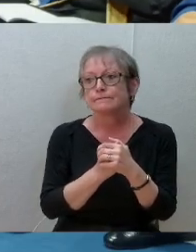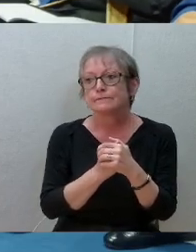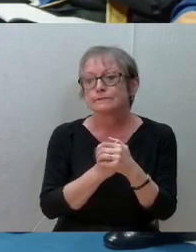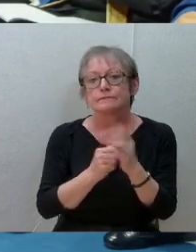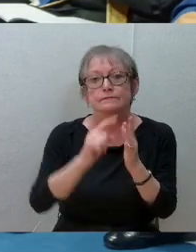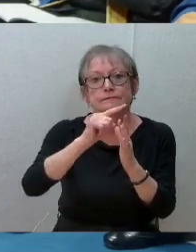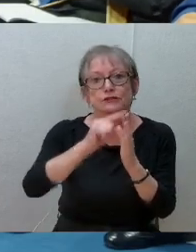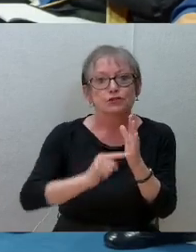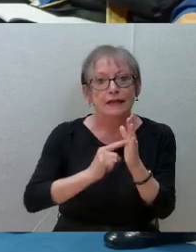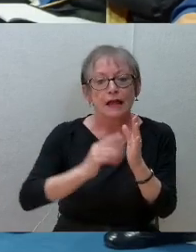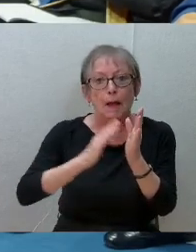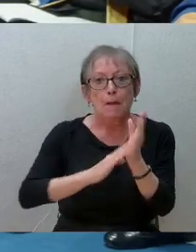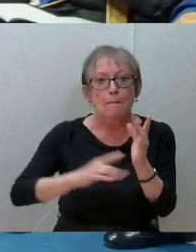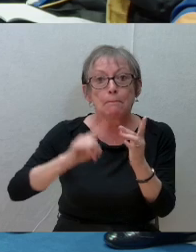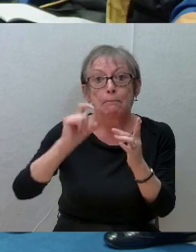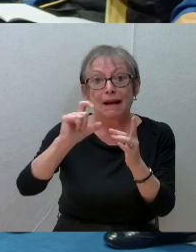Gillian McUravey.